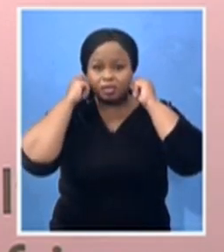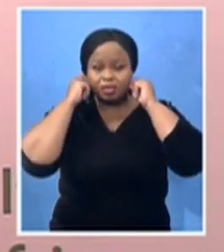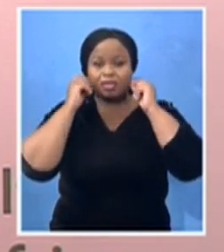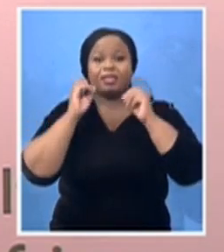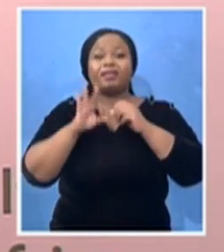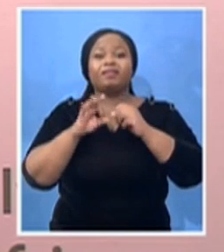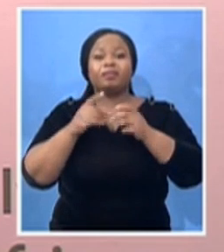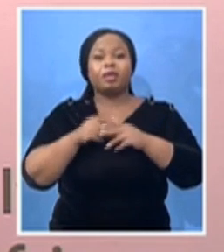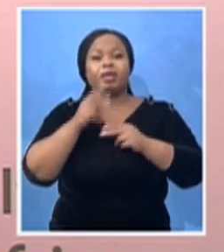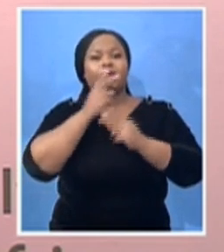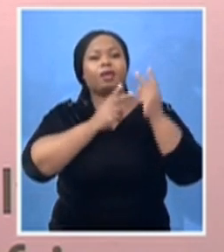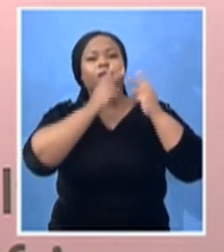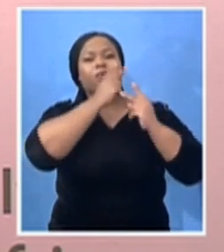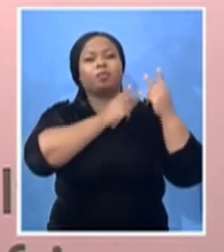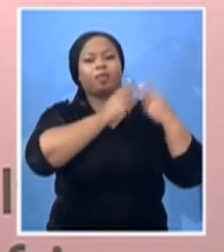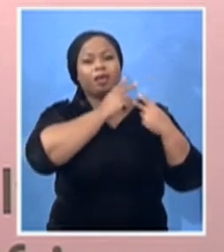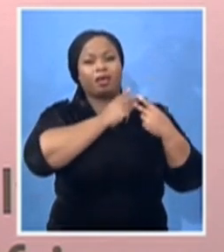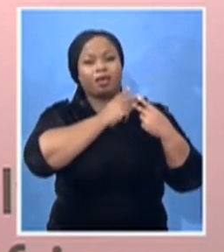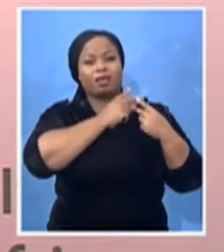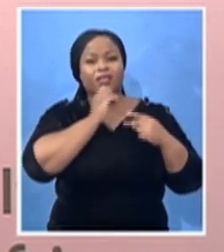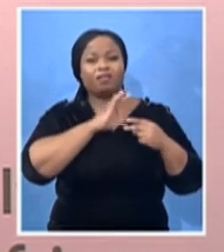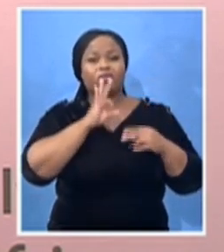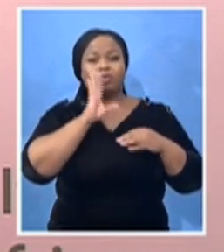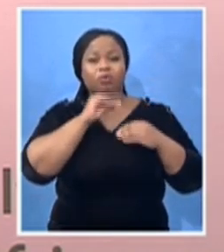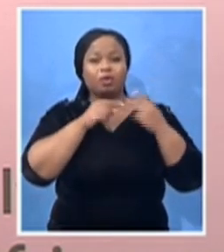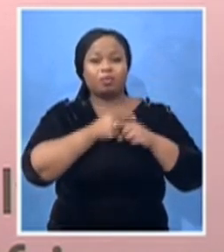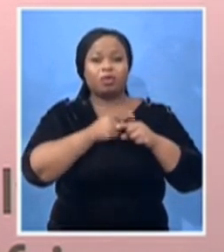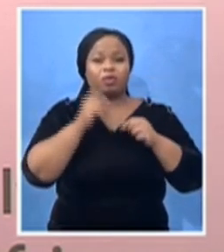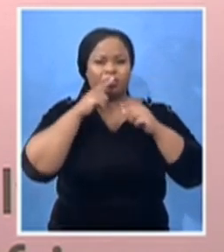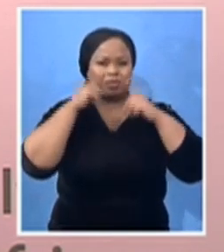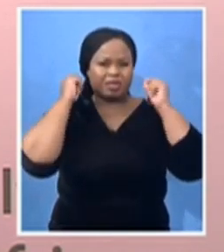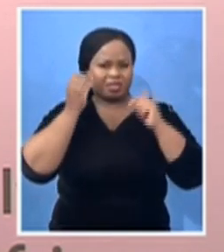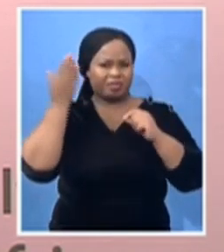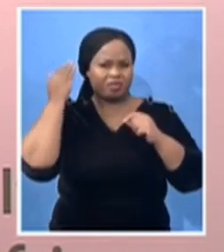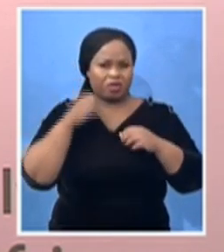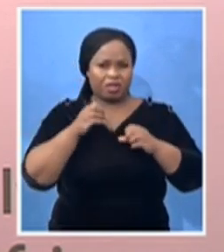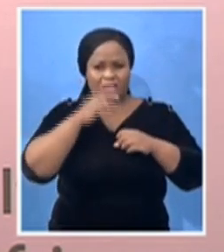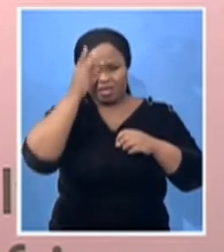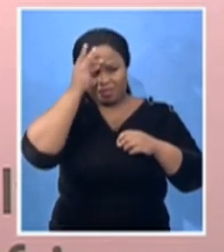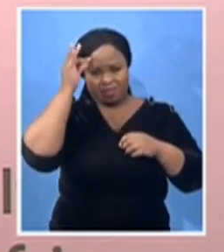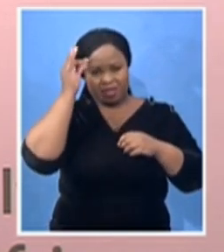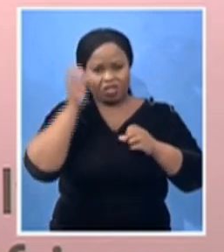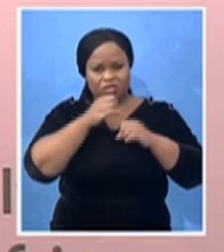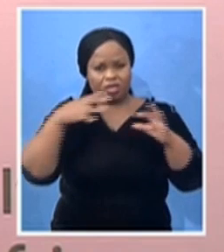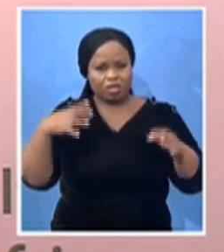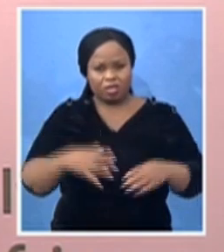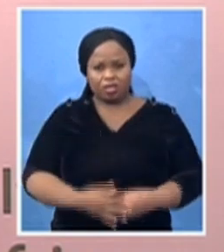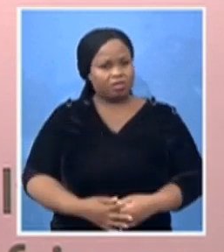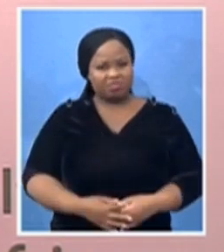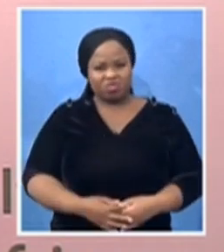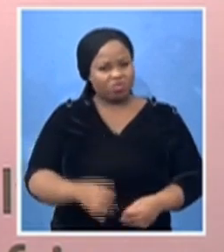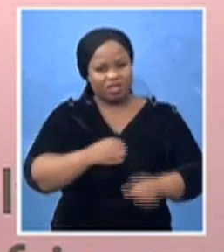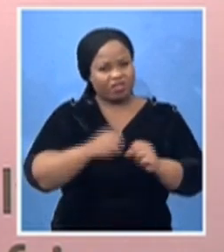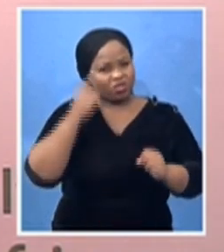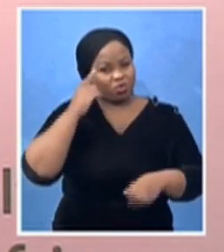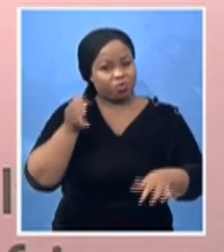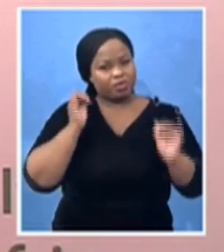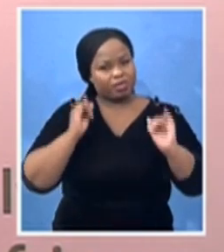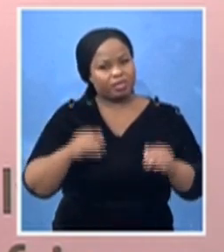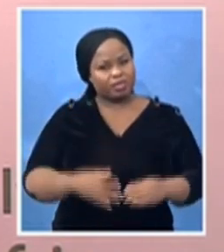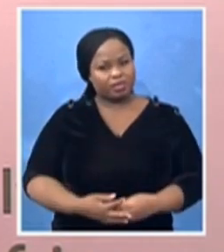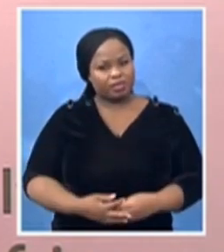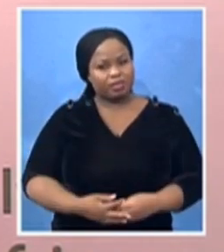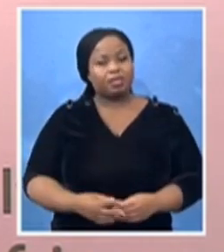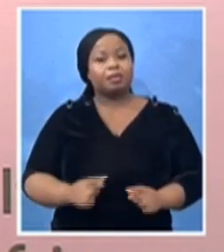talk about you wearing masks at the beginning of March, none of you would have thought we were serious about it. But to look at the amount of change that has